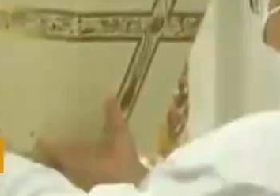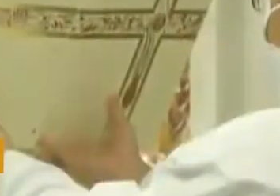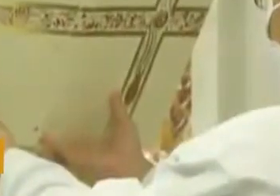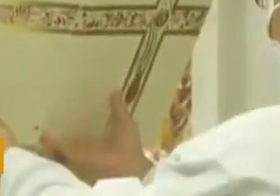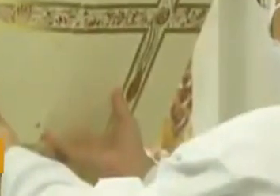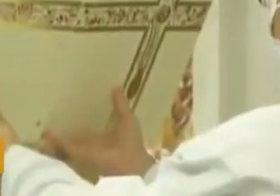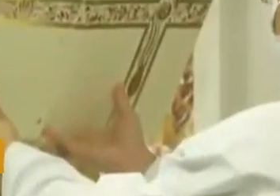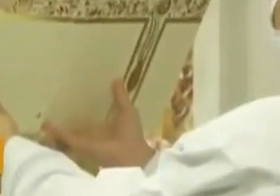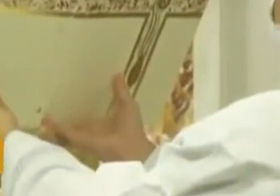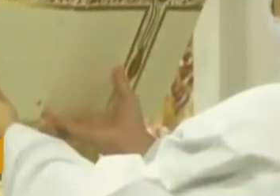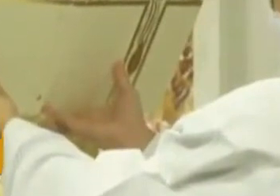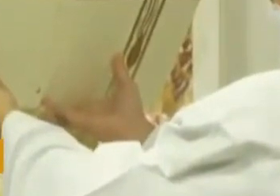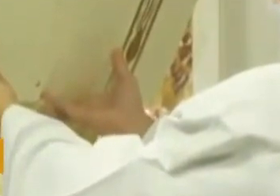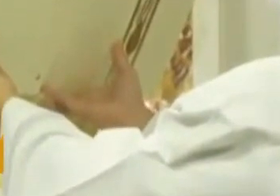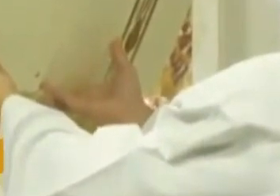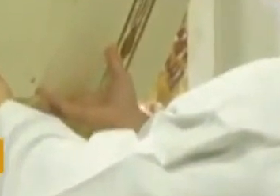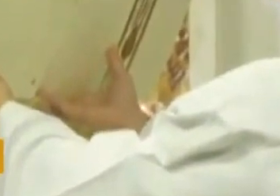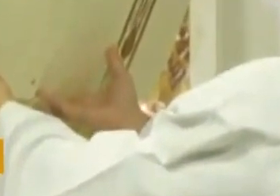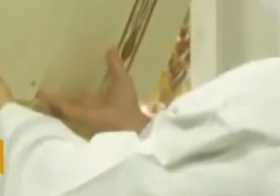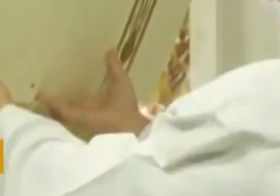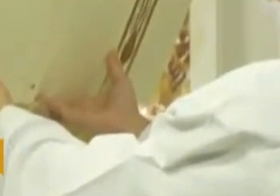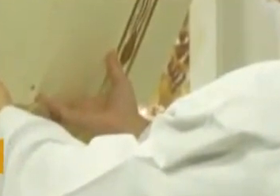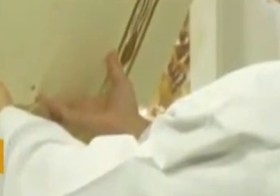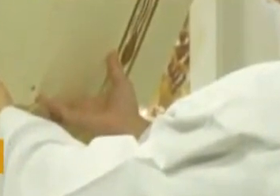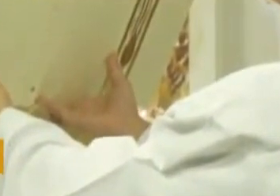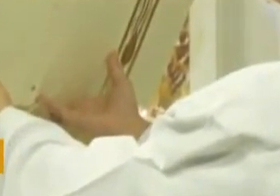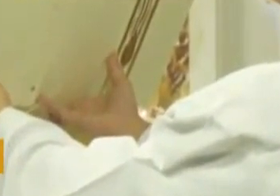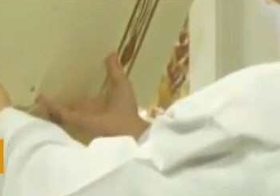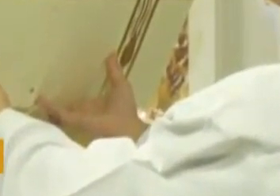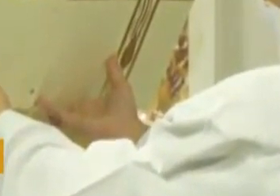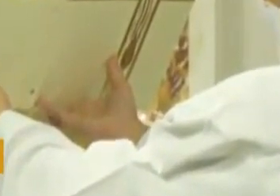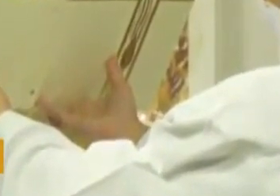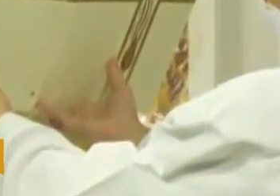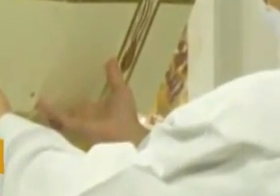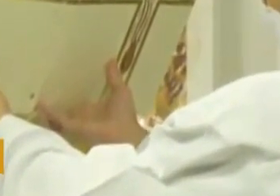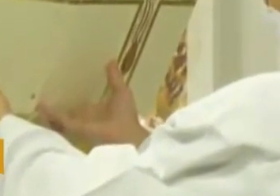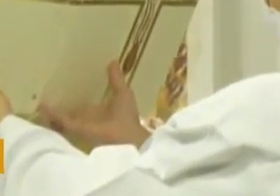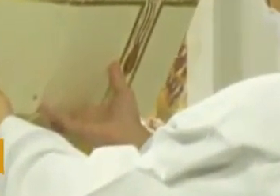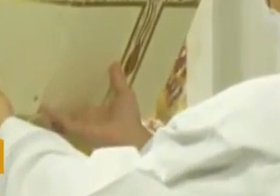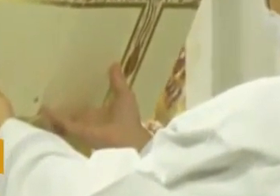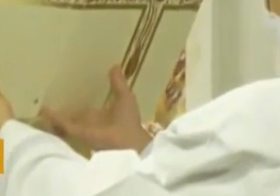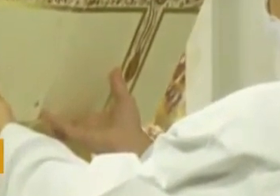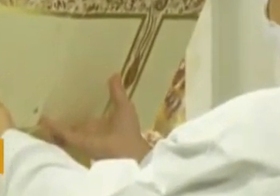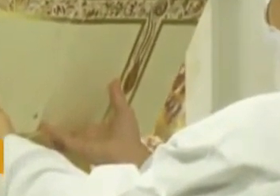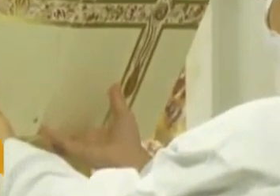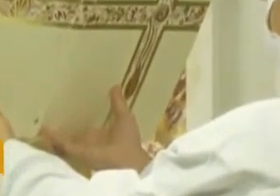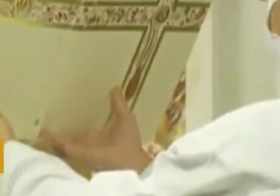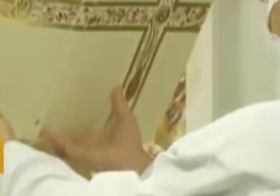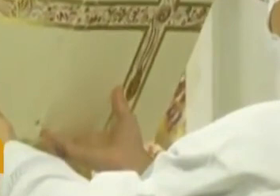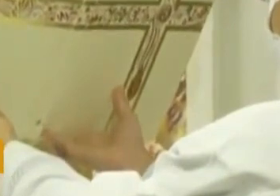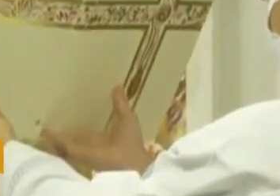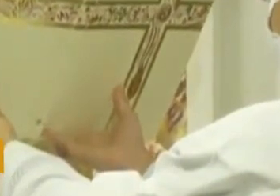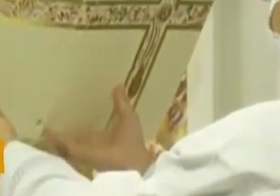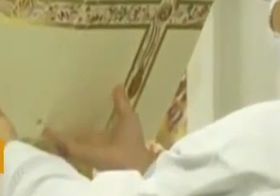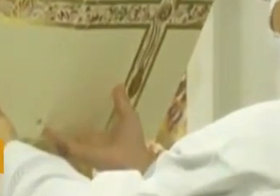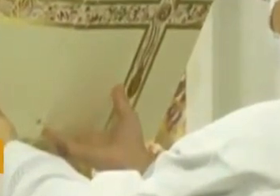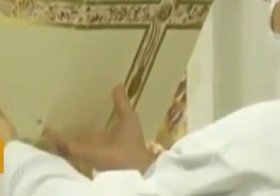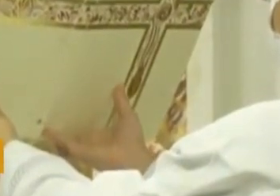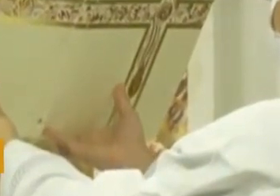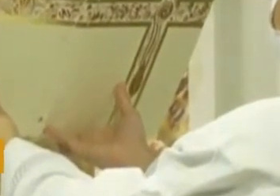the aid of this, our brothers and sisters, in their blessed hope, so that as they